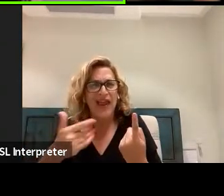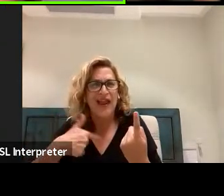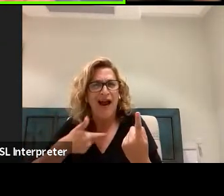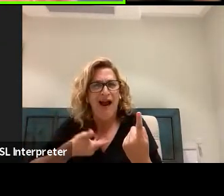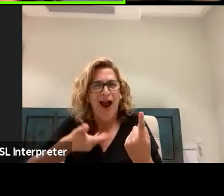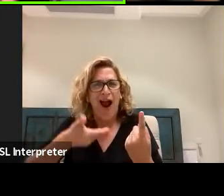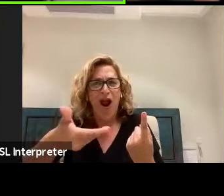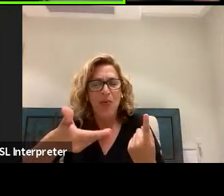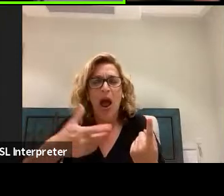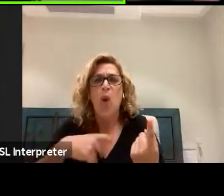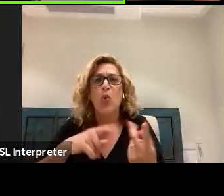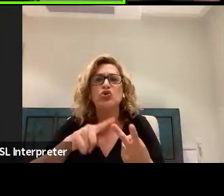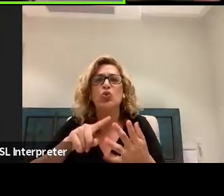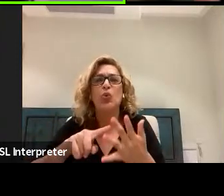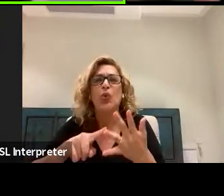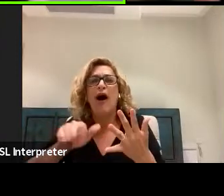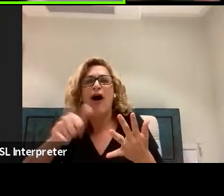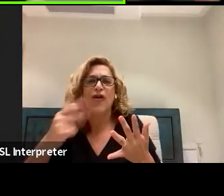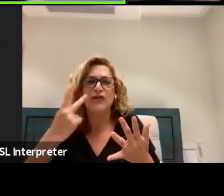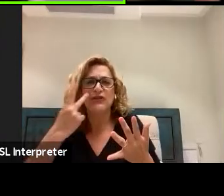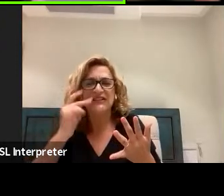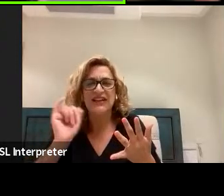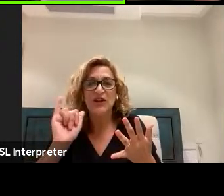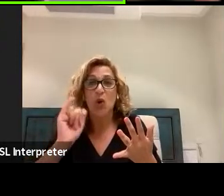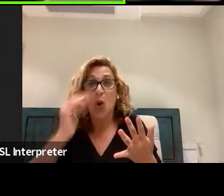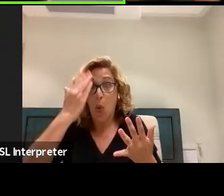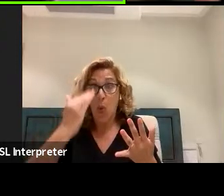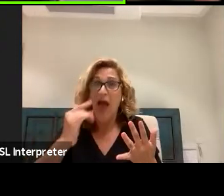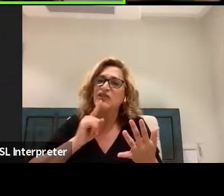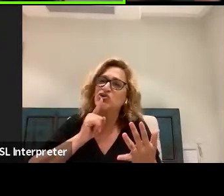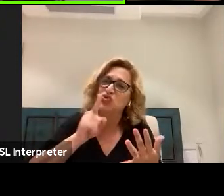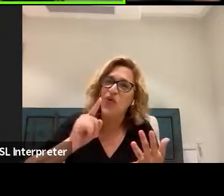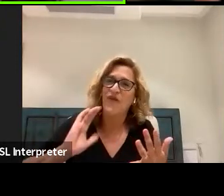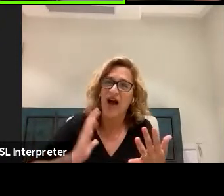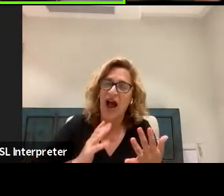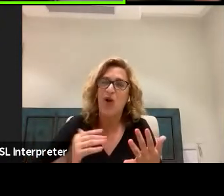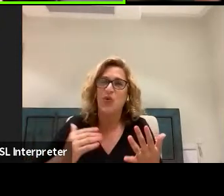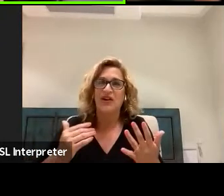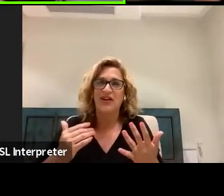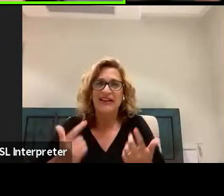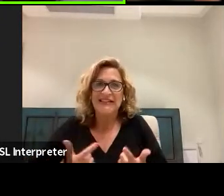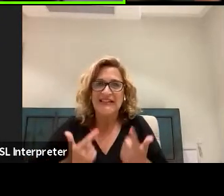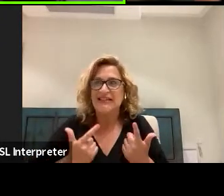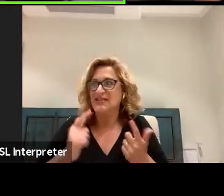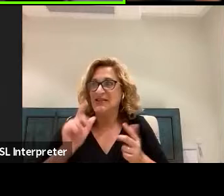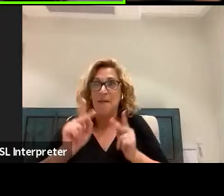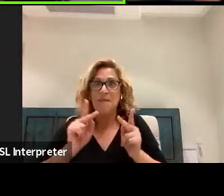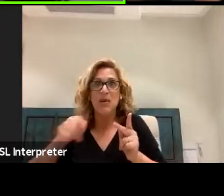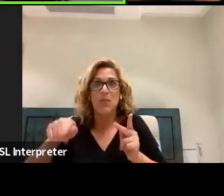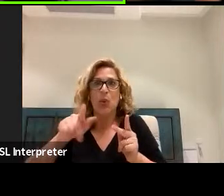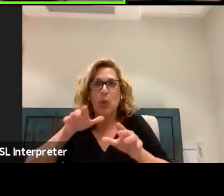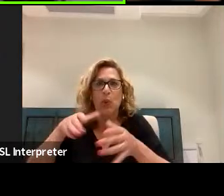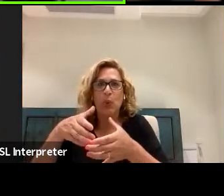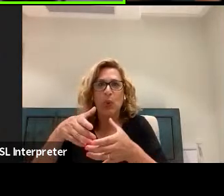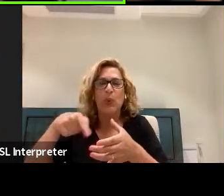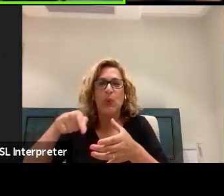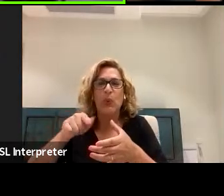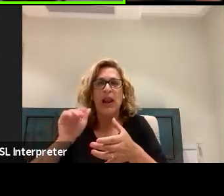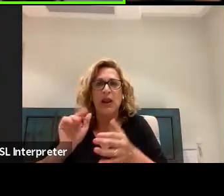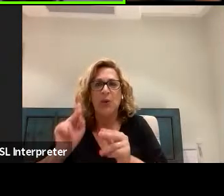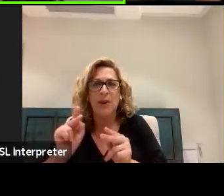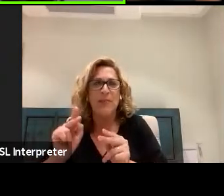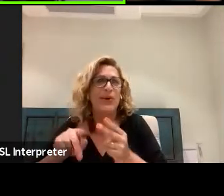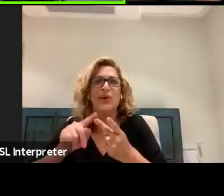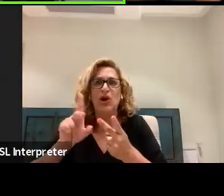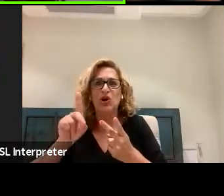well, because that is the truth of our existence, that, little people with dwarfism, people with disabilities, we thrive,